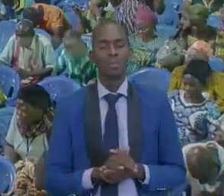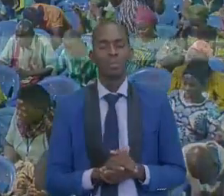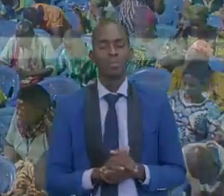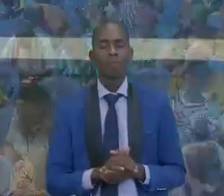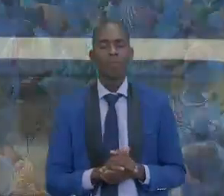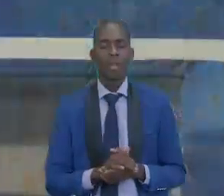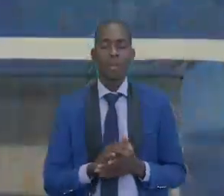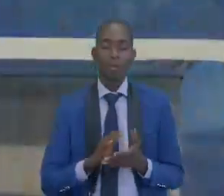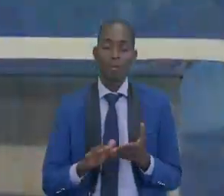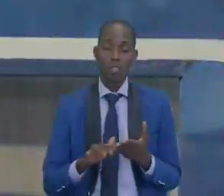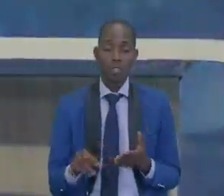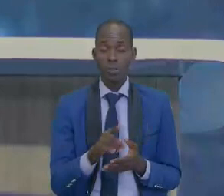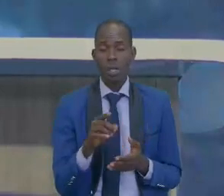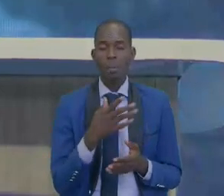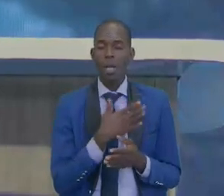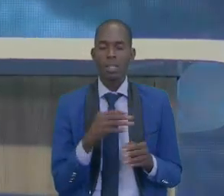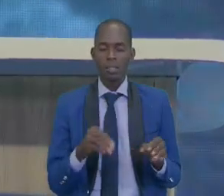Forgive them and set them free.